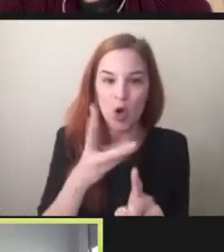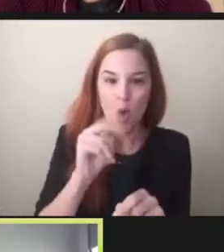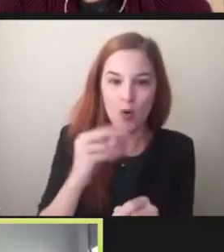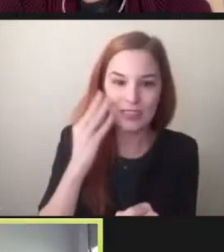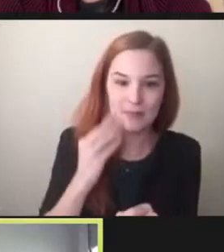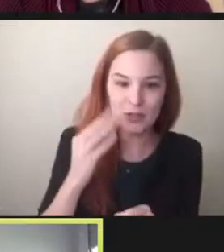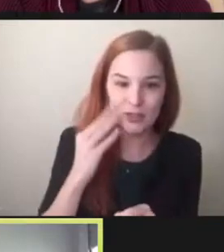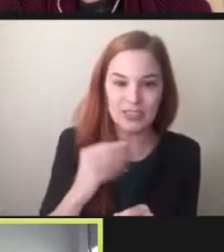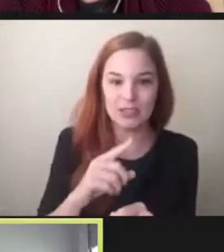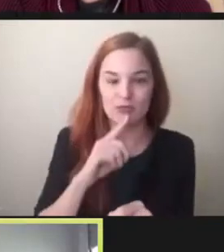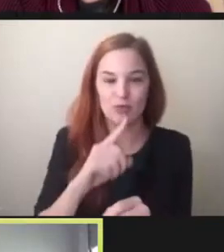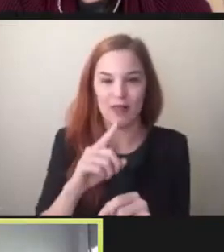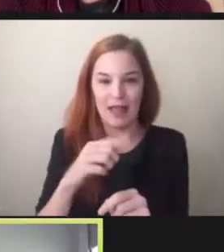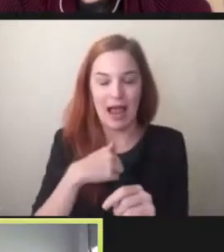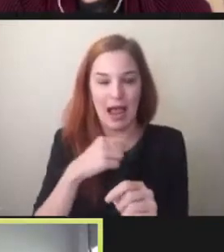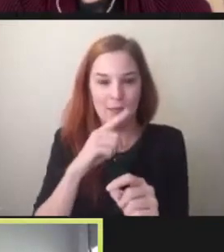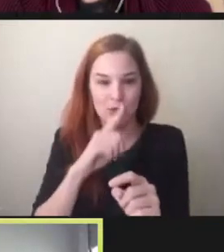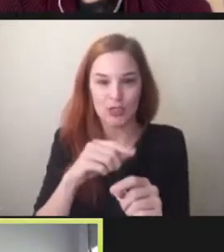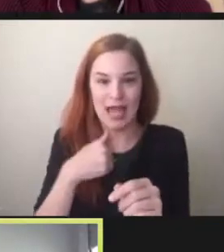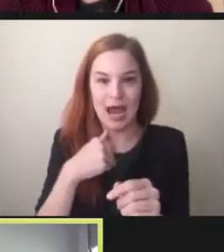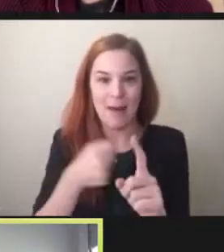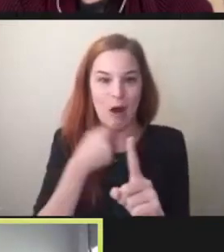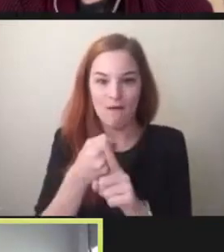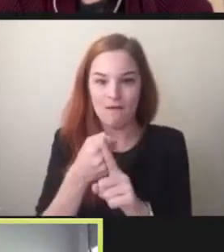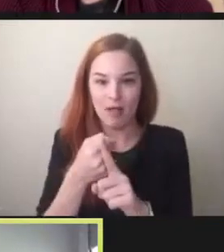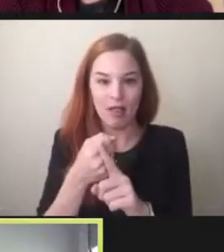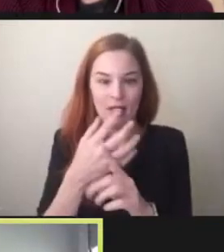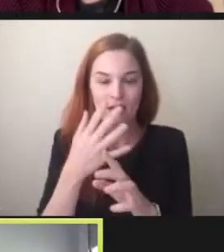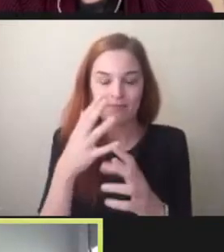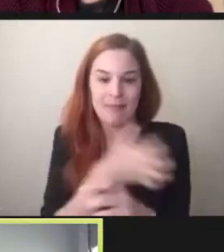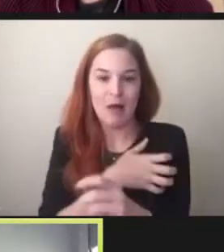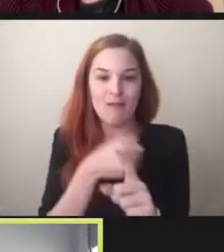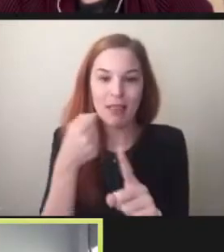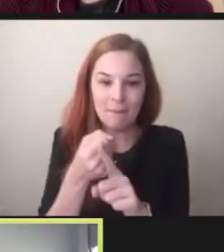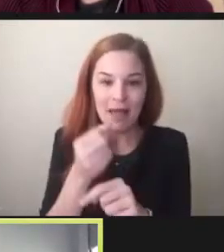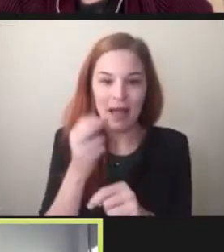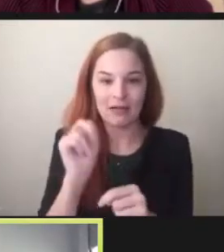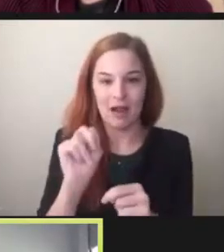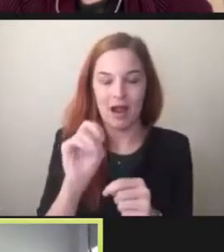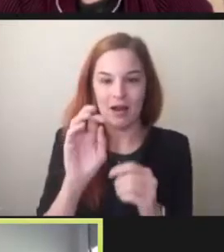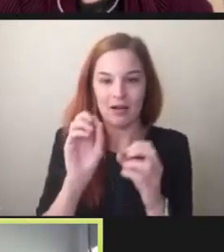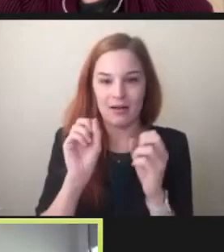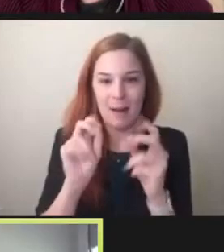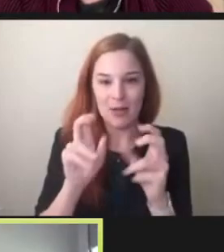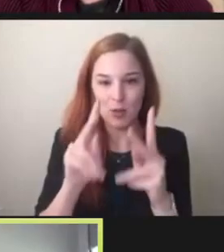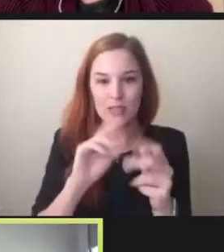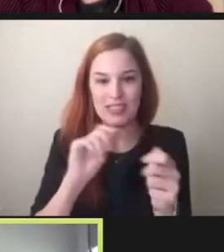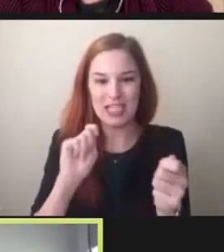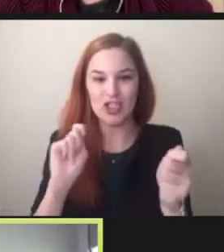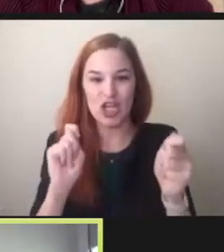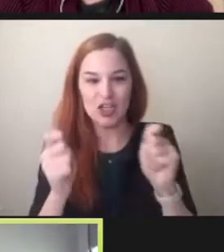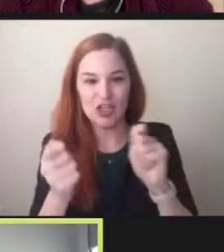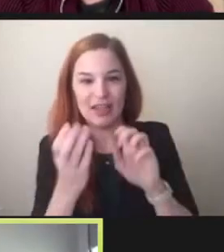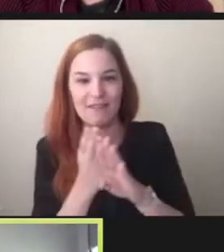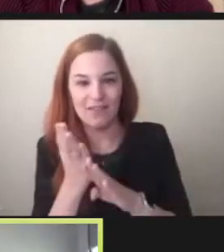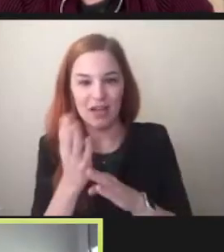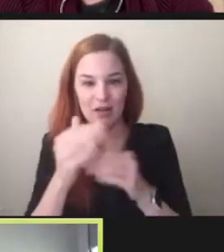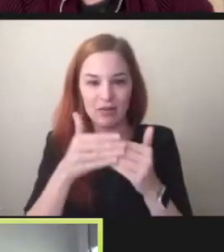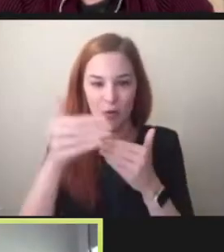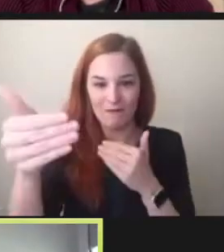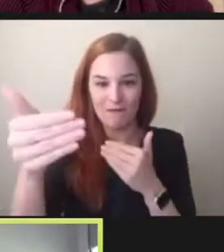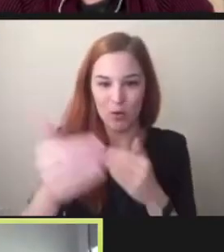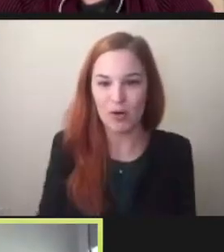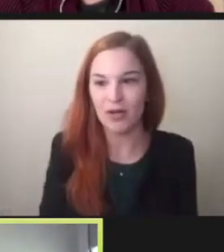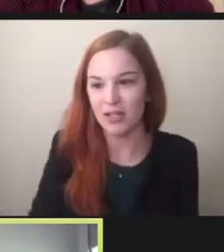Victor, you've disclosed about your own experiences, and I'm sure it's so powerful. It has such a powerful impact